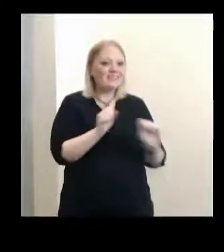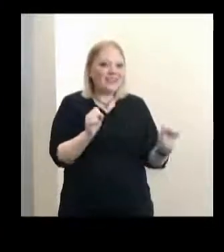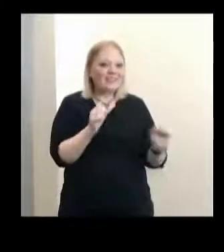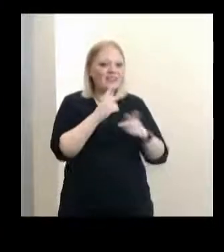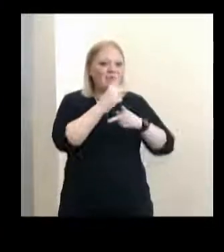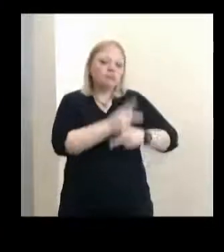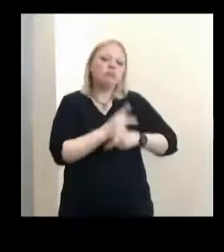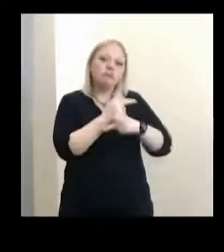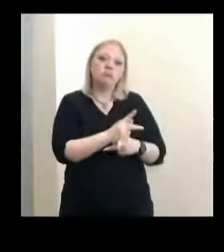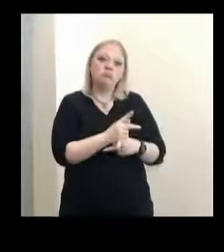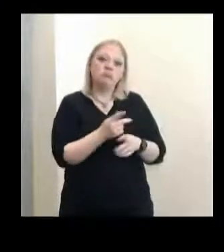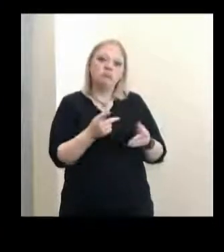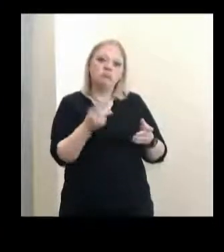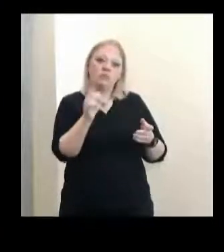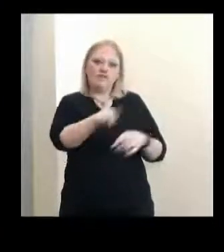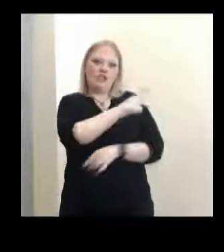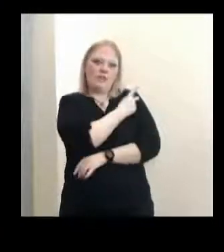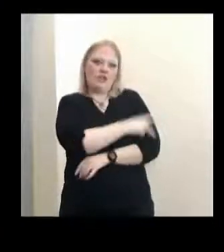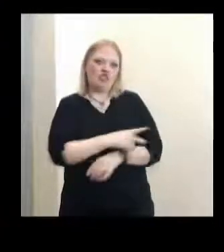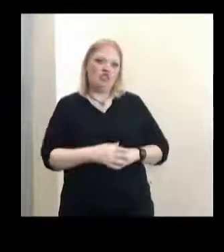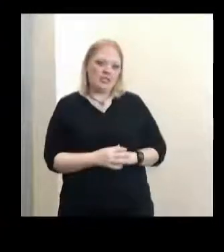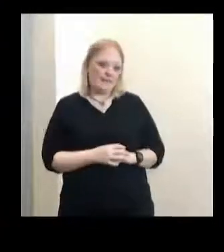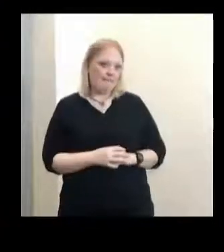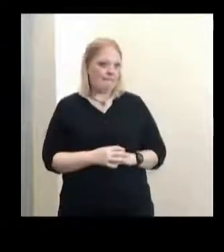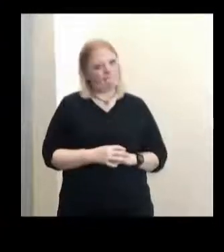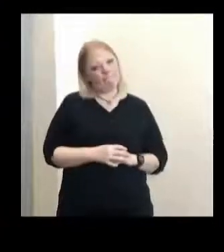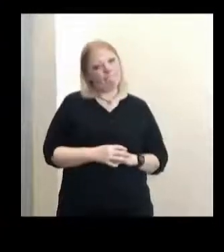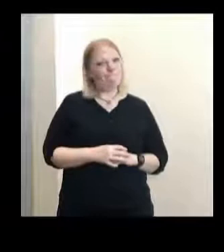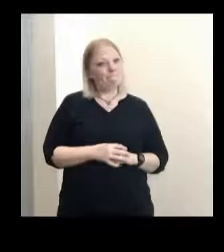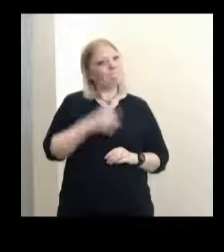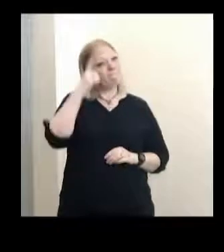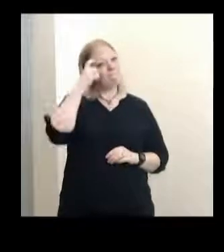care of their patients? It says a lot.